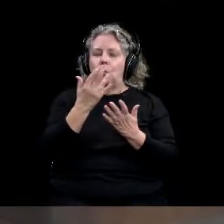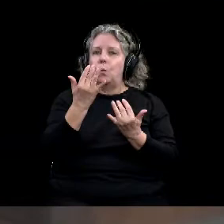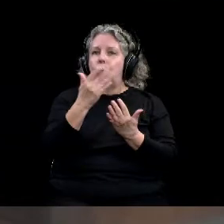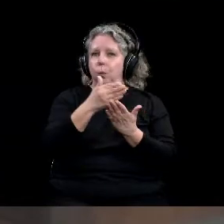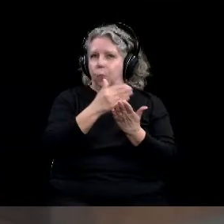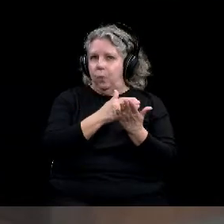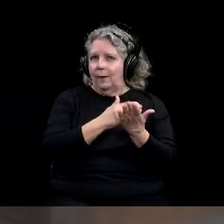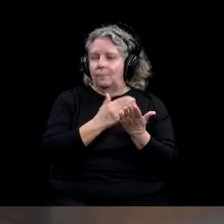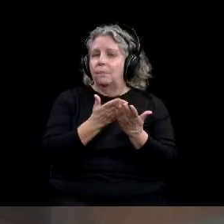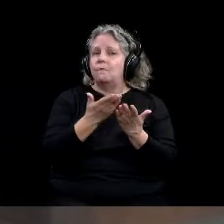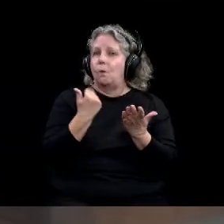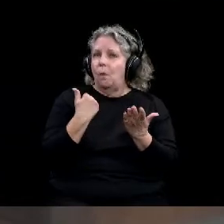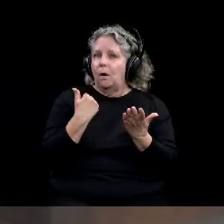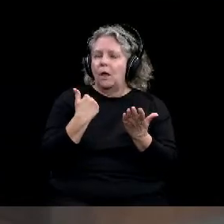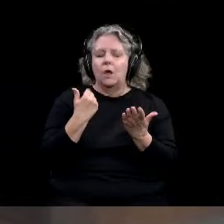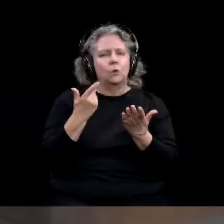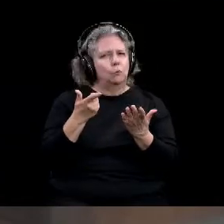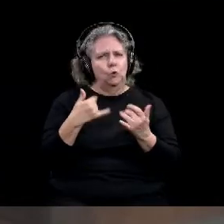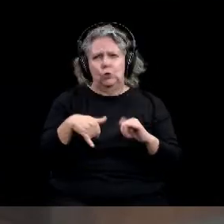Please